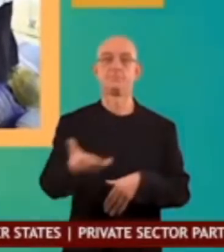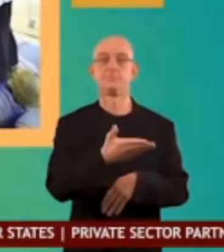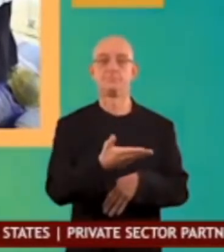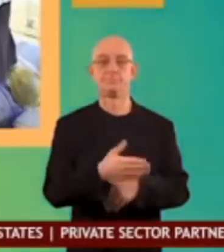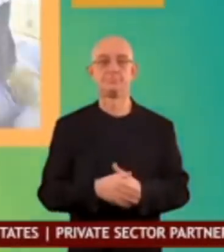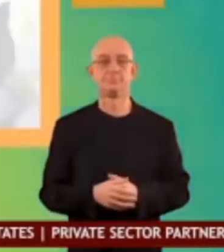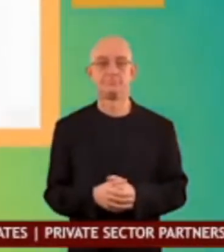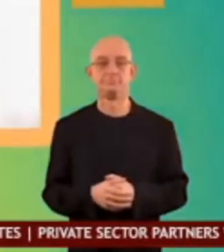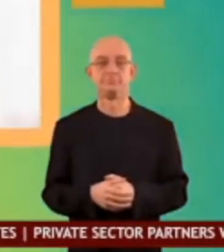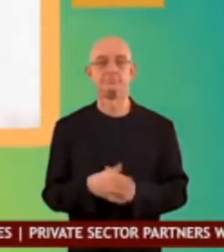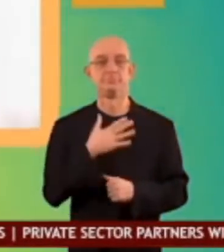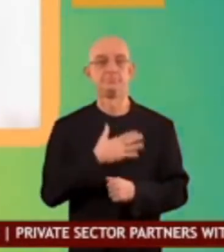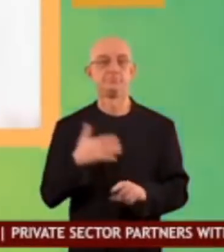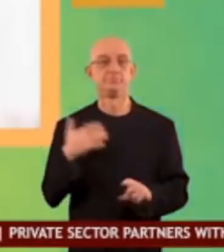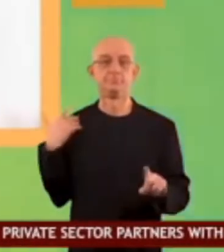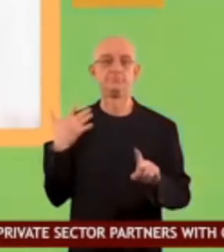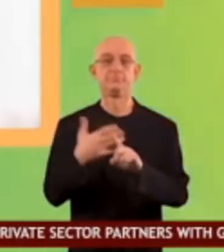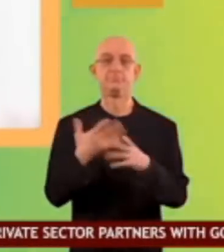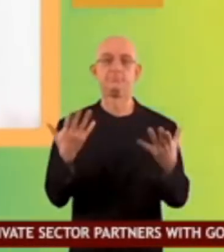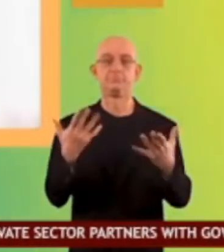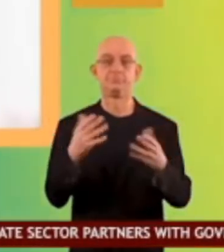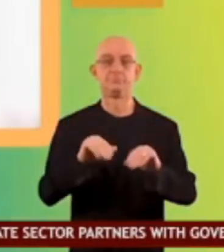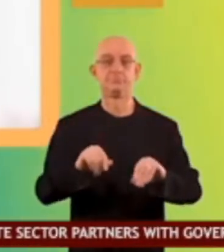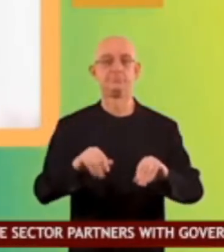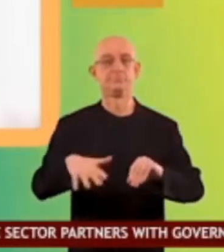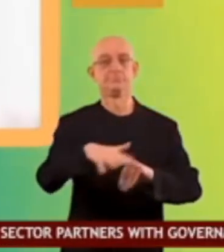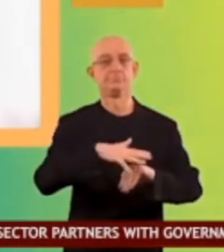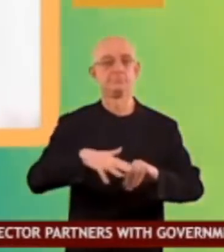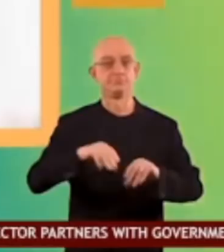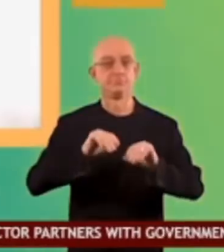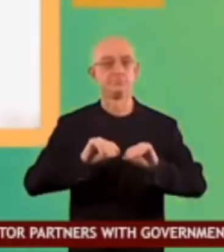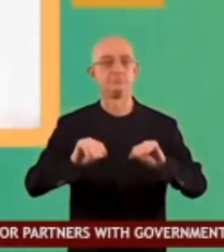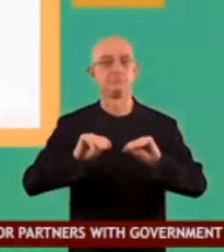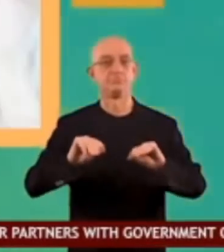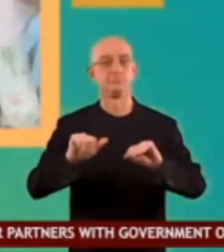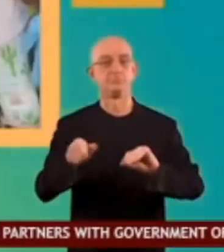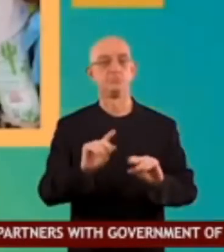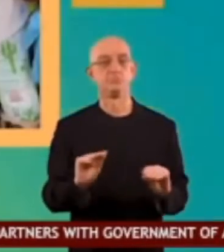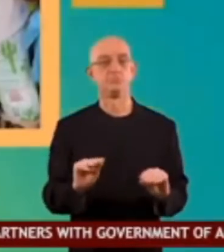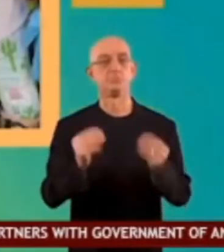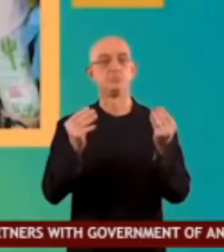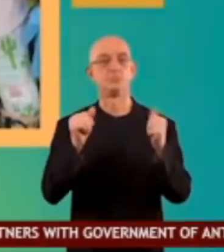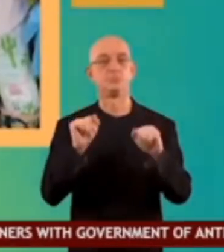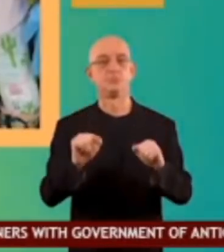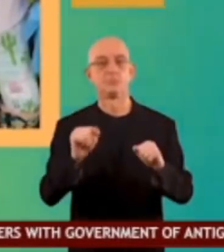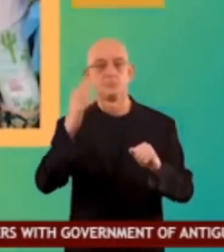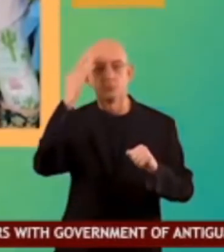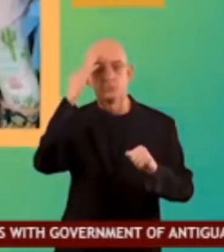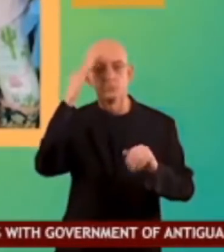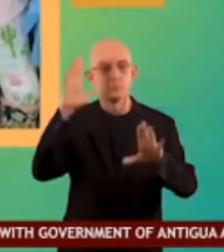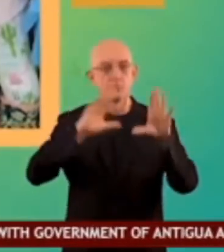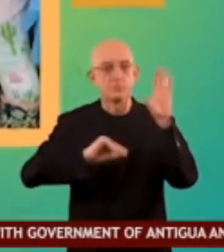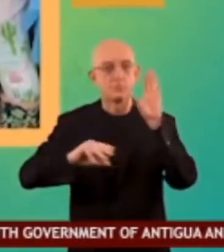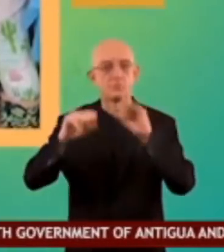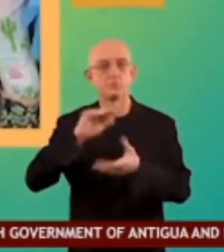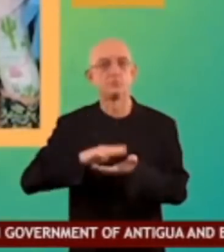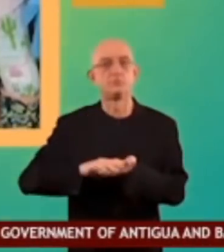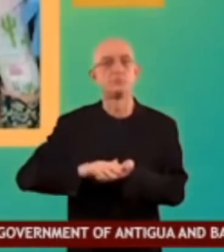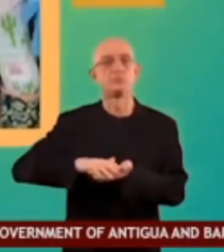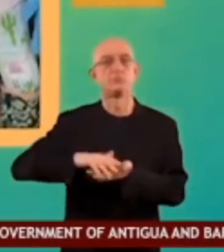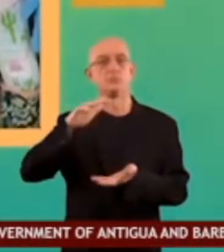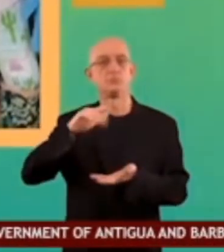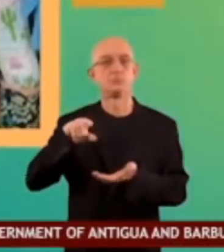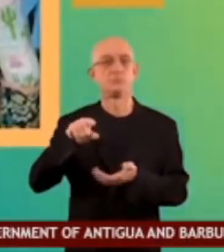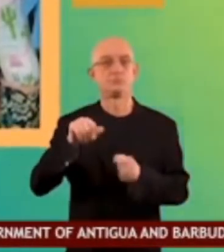the Caribbean region. One of the things that I want to do is to create a platform that youths can express their